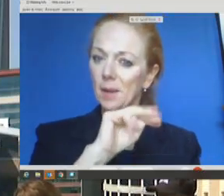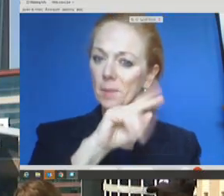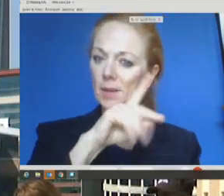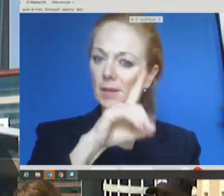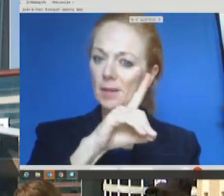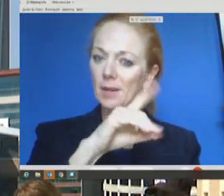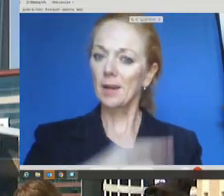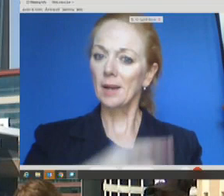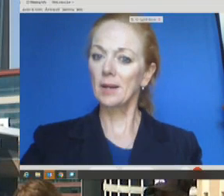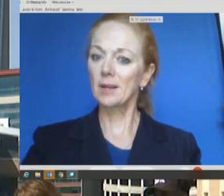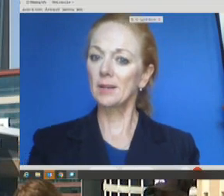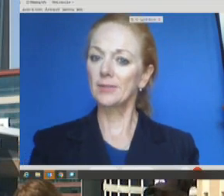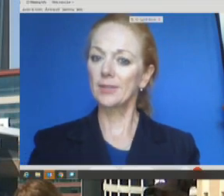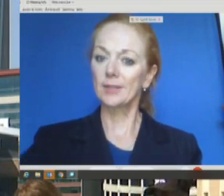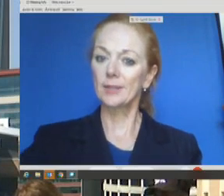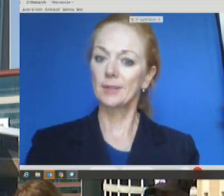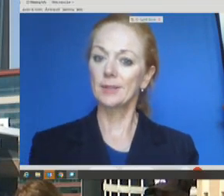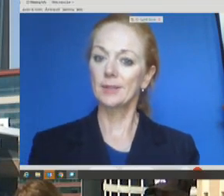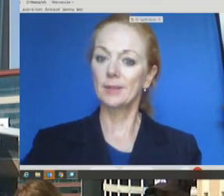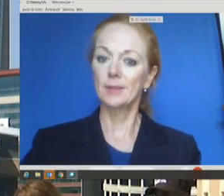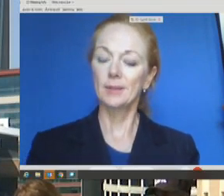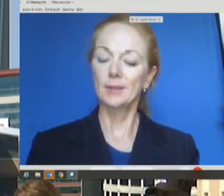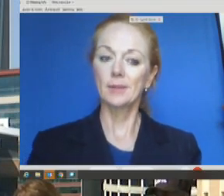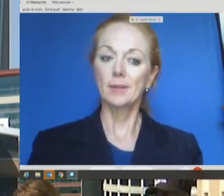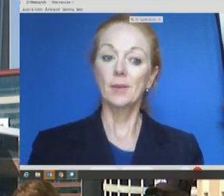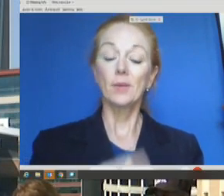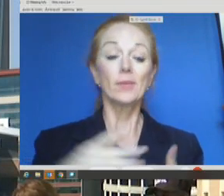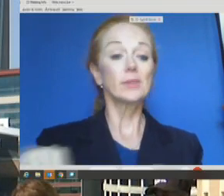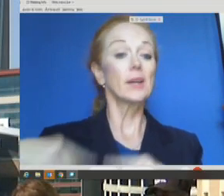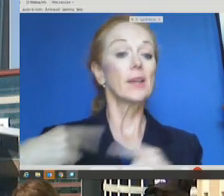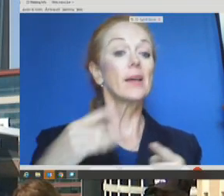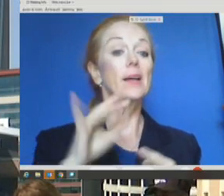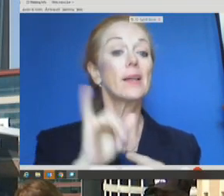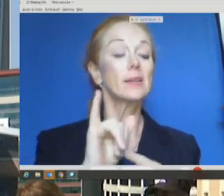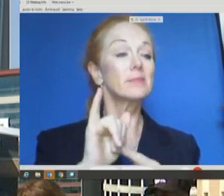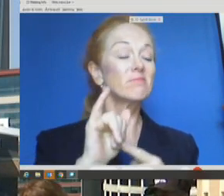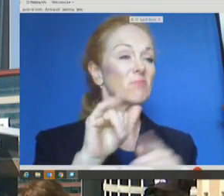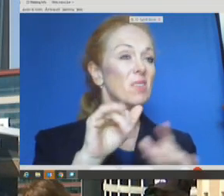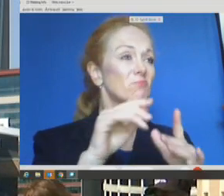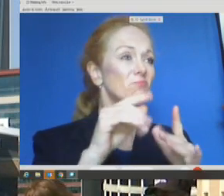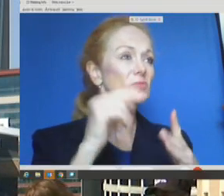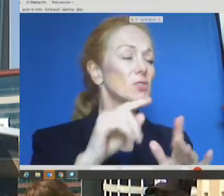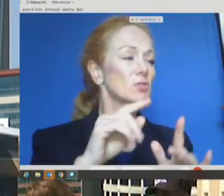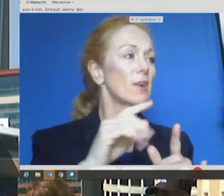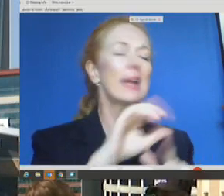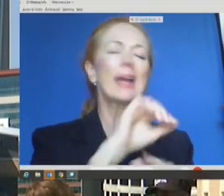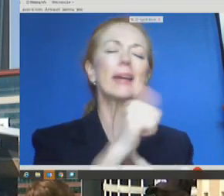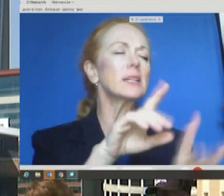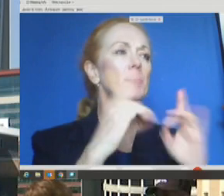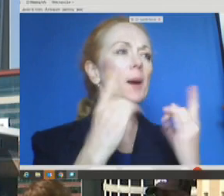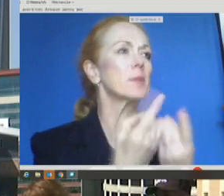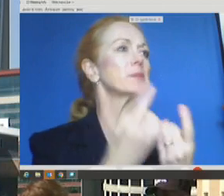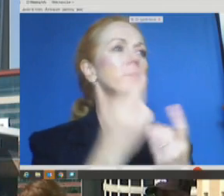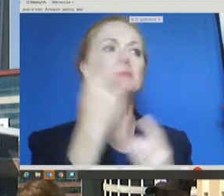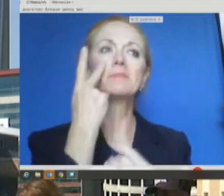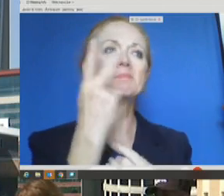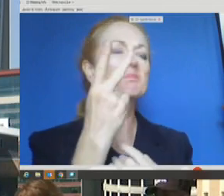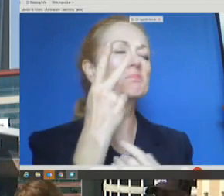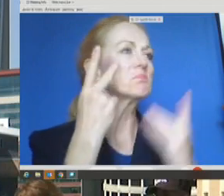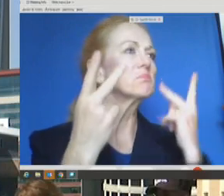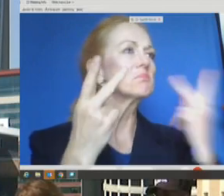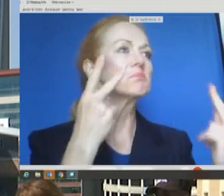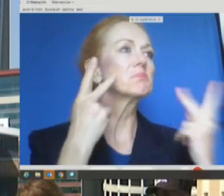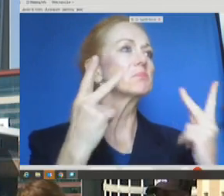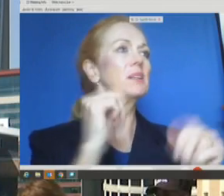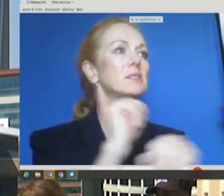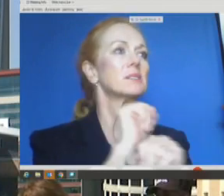doing what we can to note down what happened, and we have done that. And so any department that is seeking these officers for